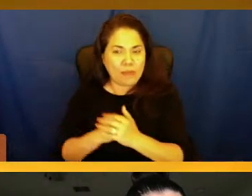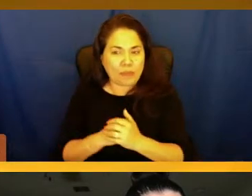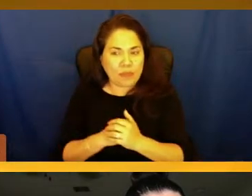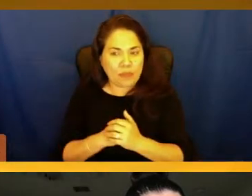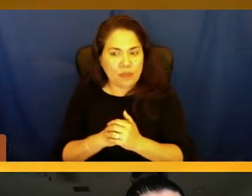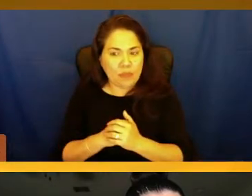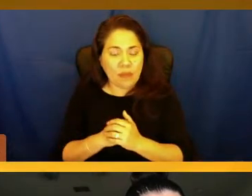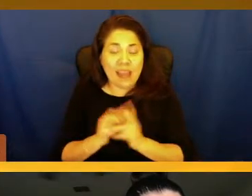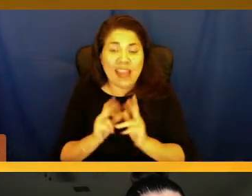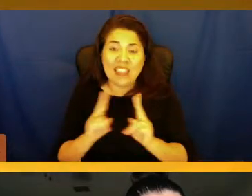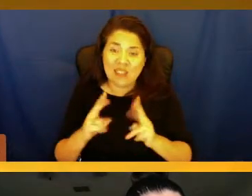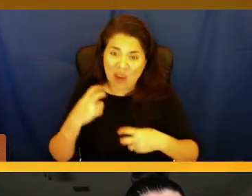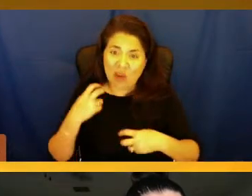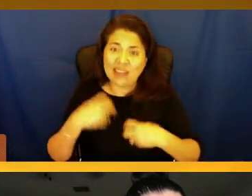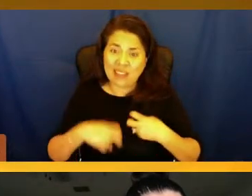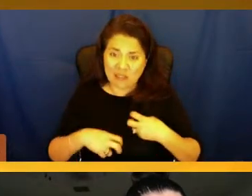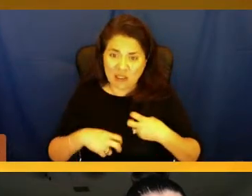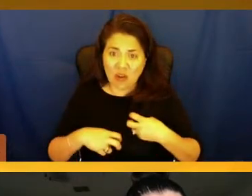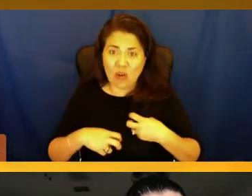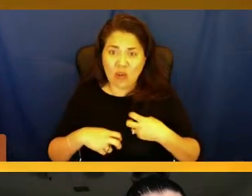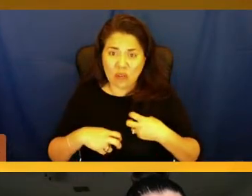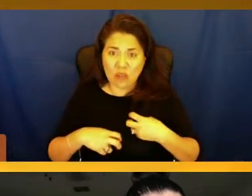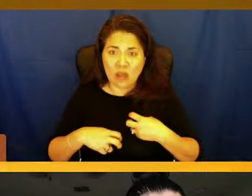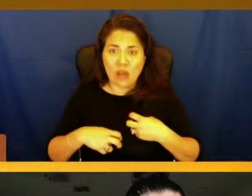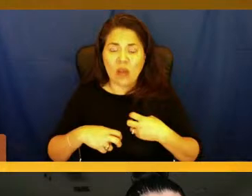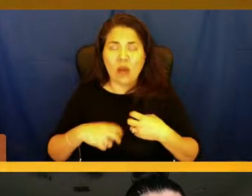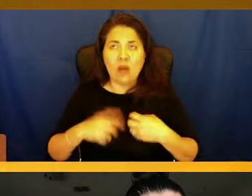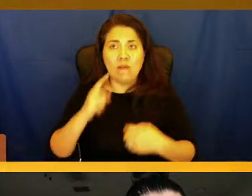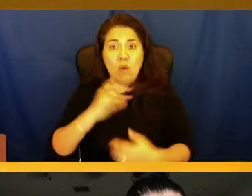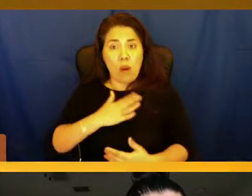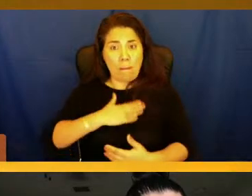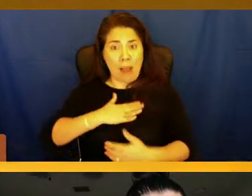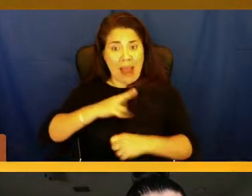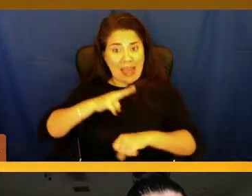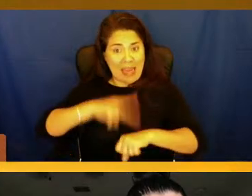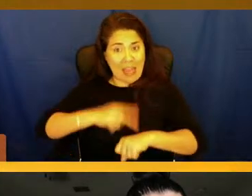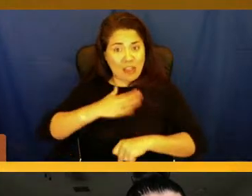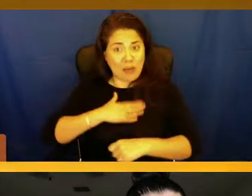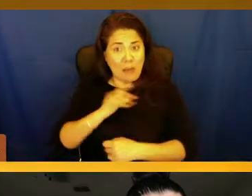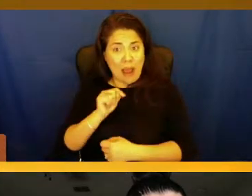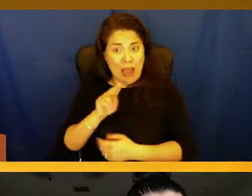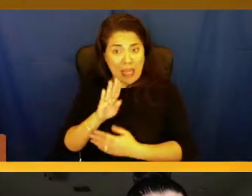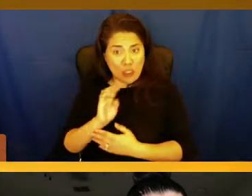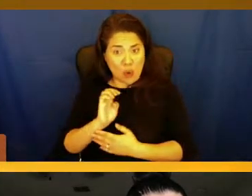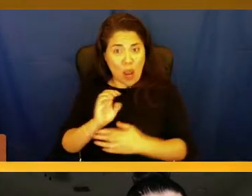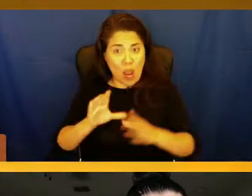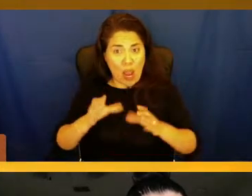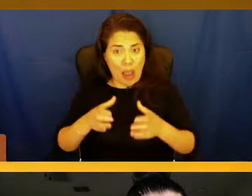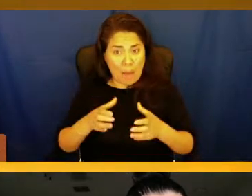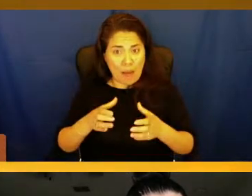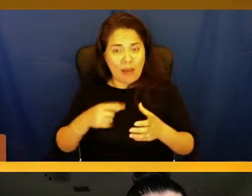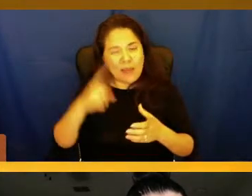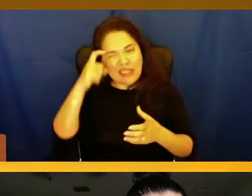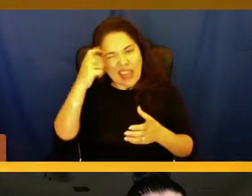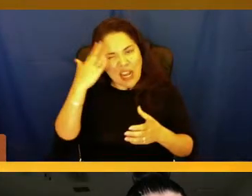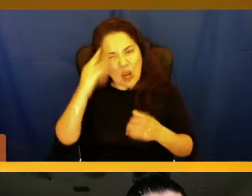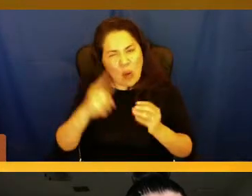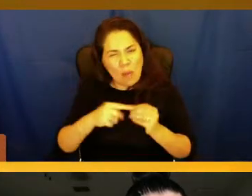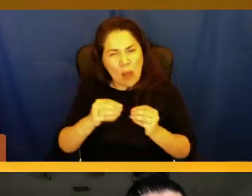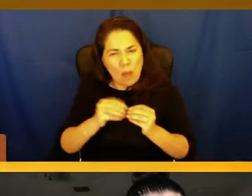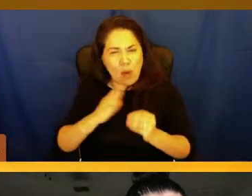It's very difficult for my nation specifically, since I know more about my experience,